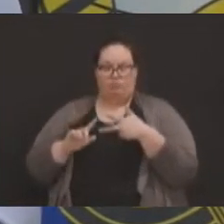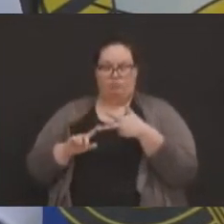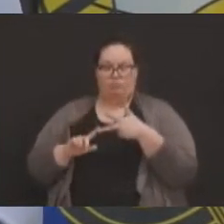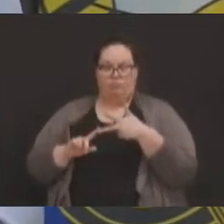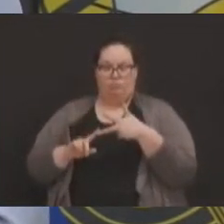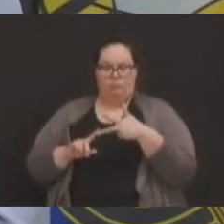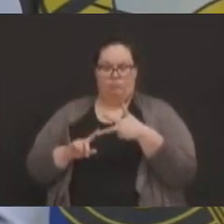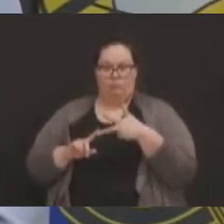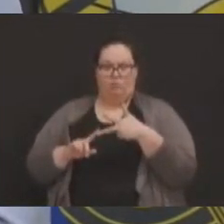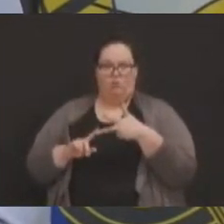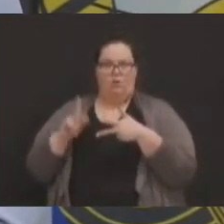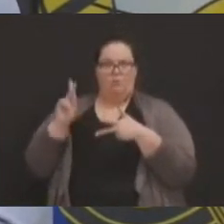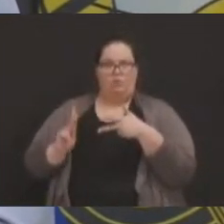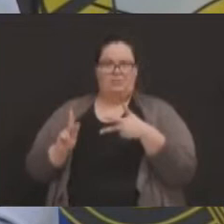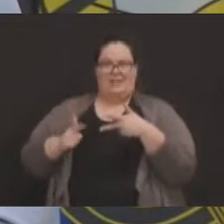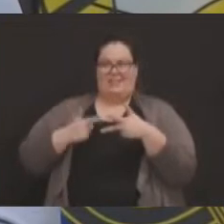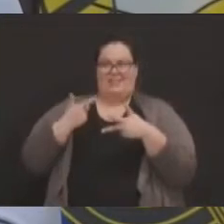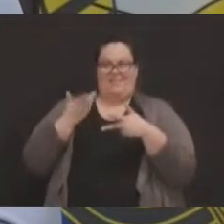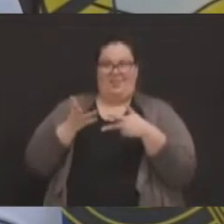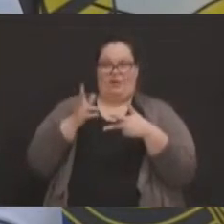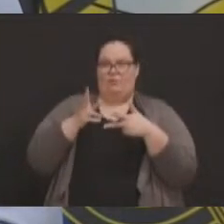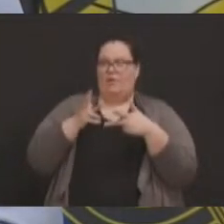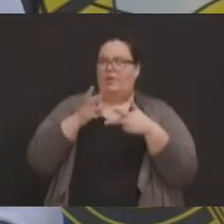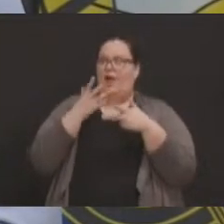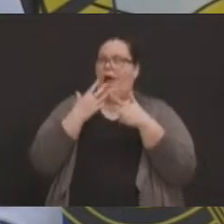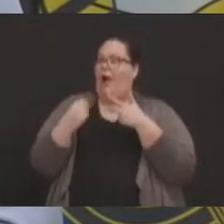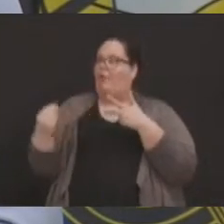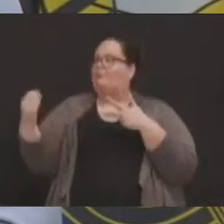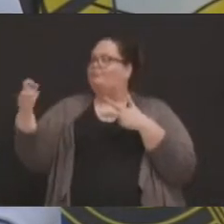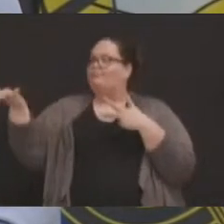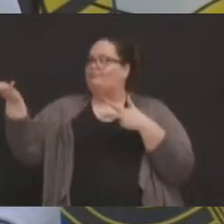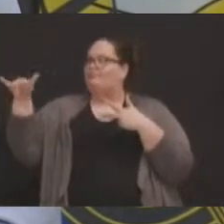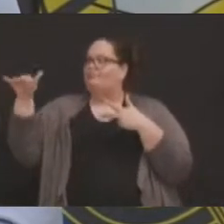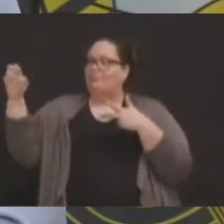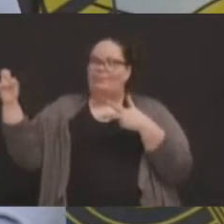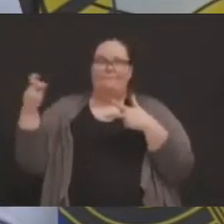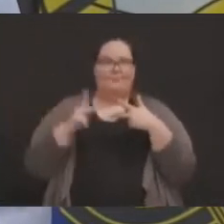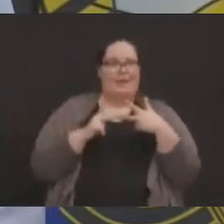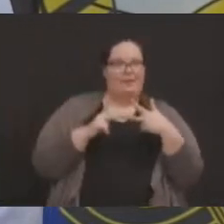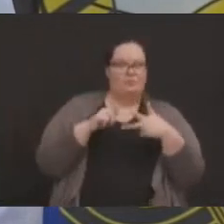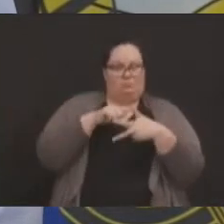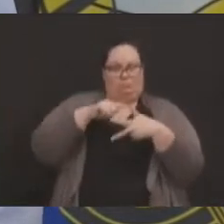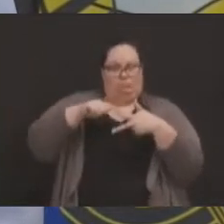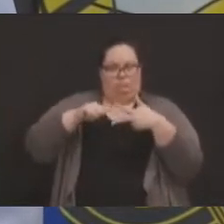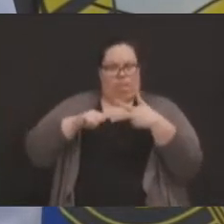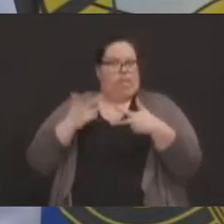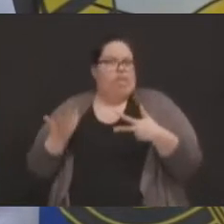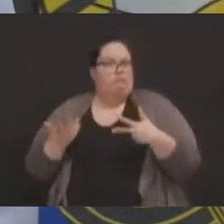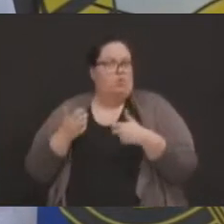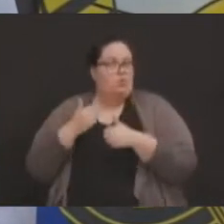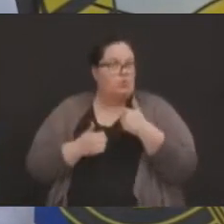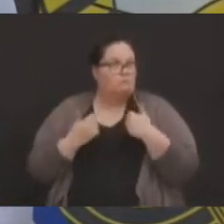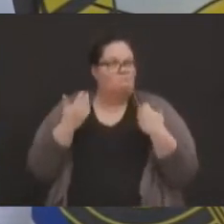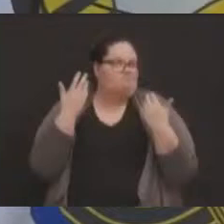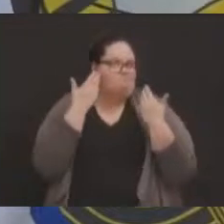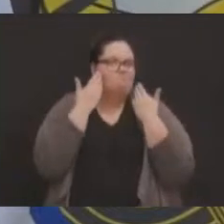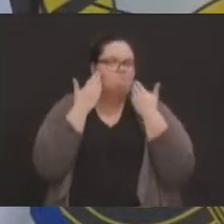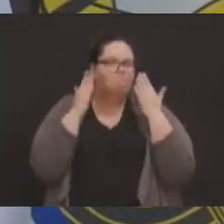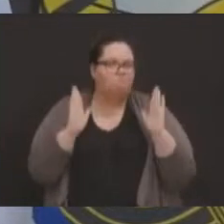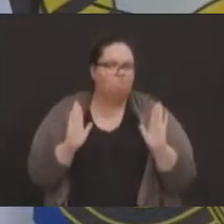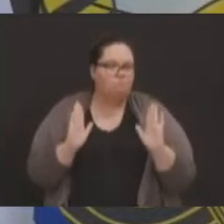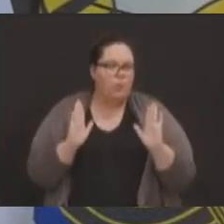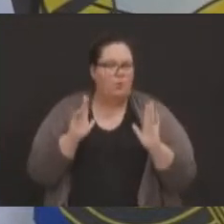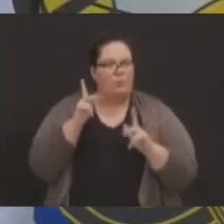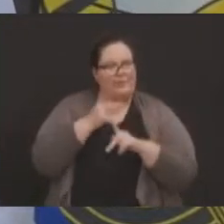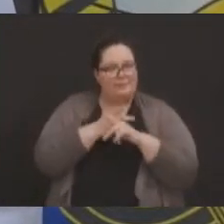and again, we have to be sensitive around those issues because obviously nobody knowingly brings COVID-19 into a